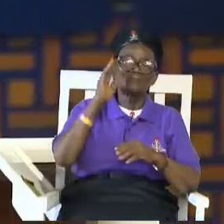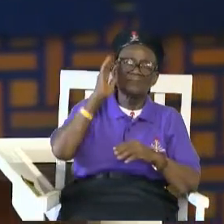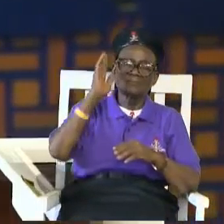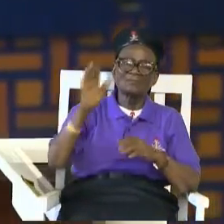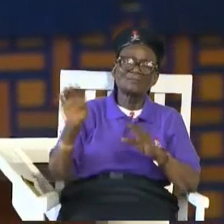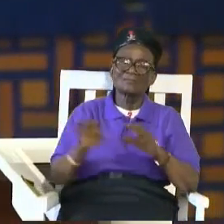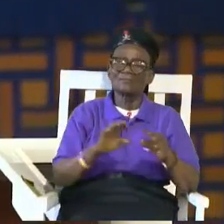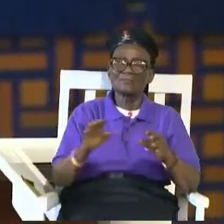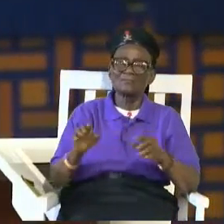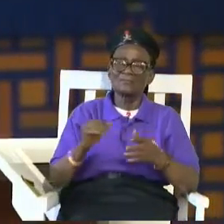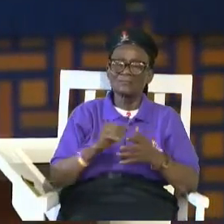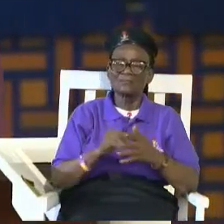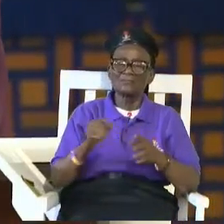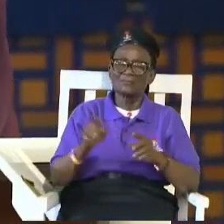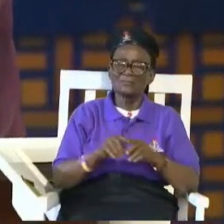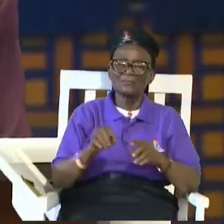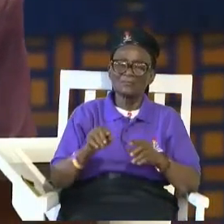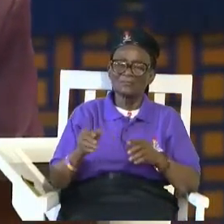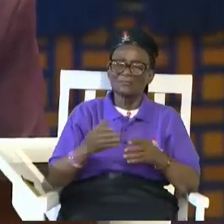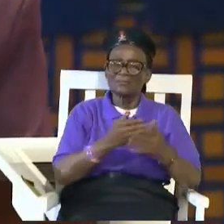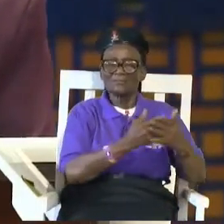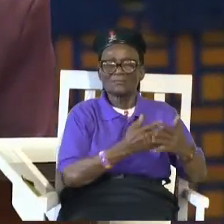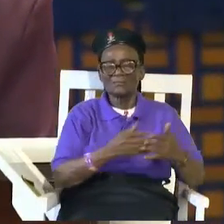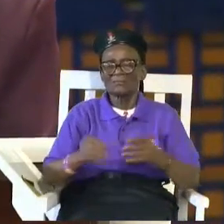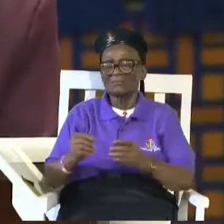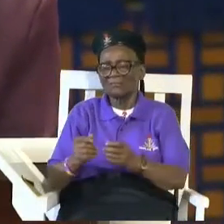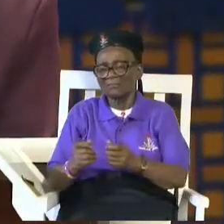like little babies.